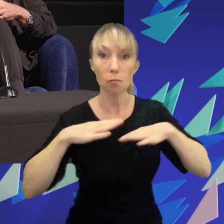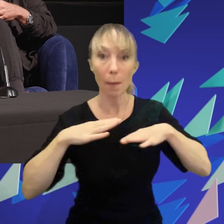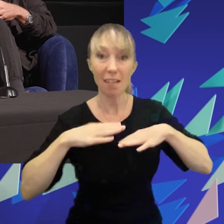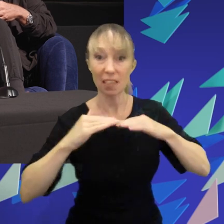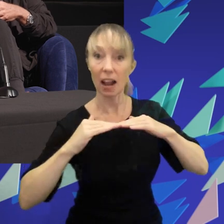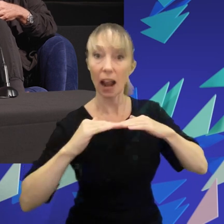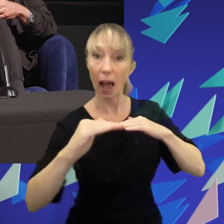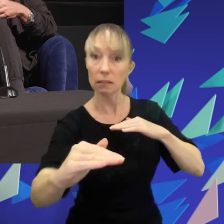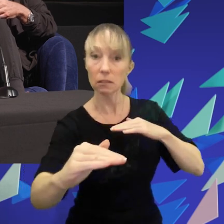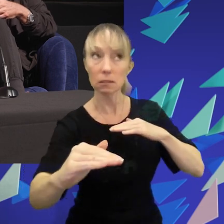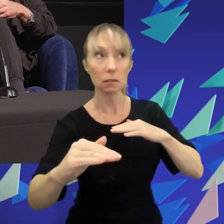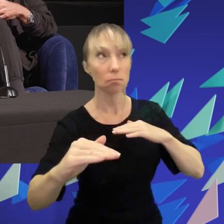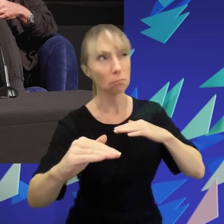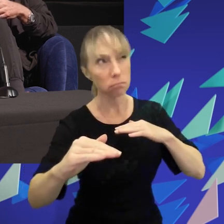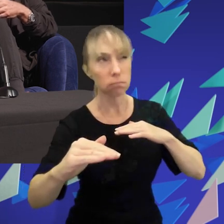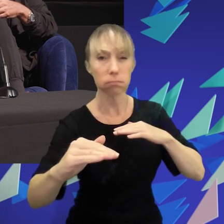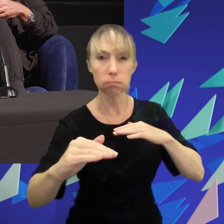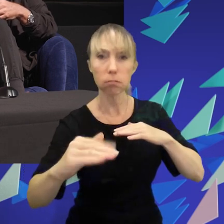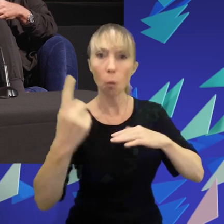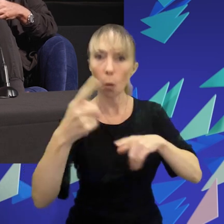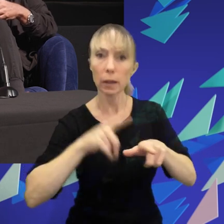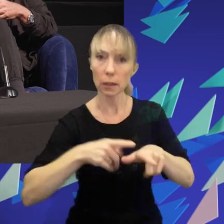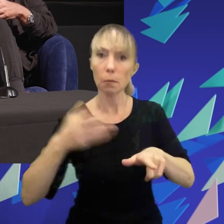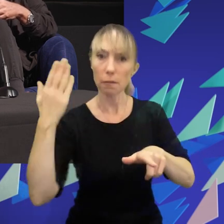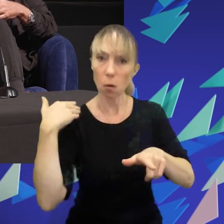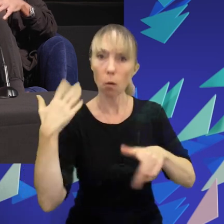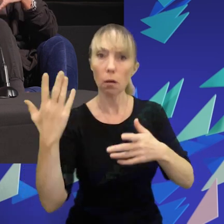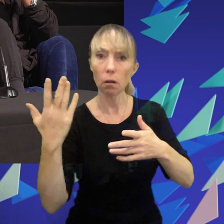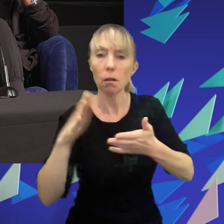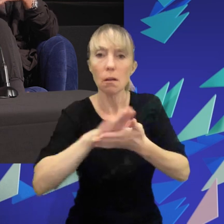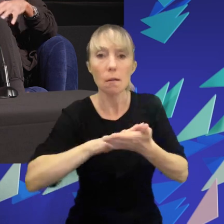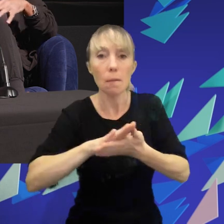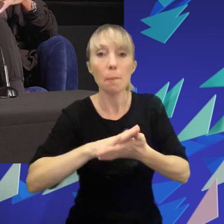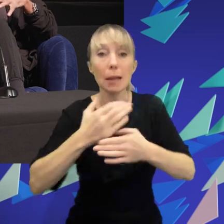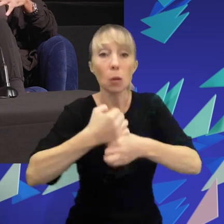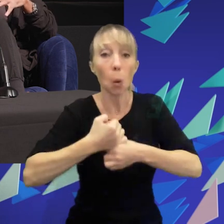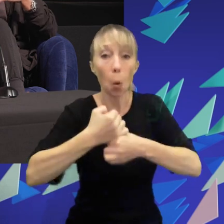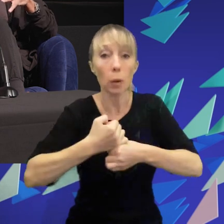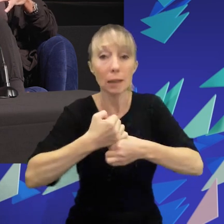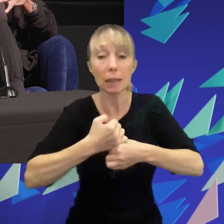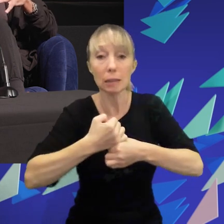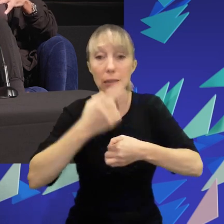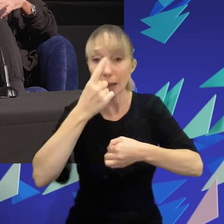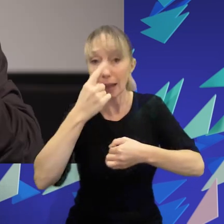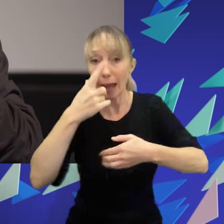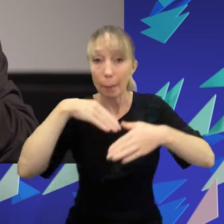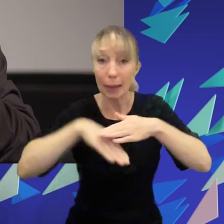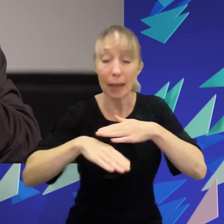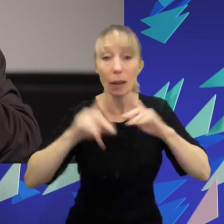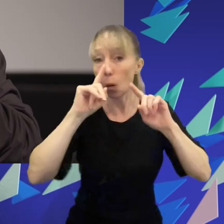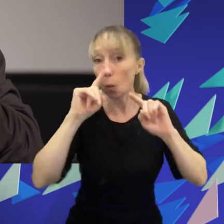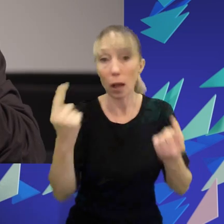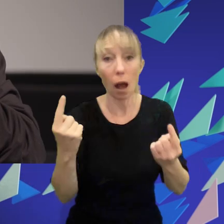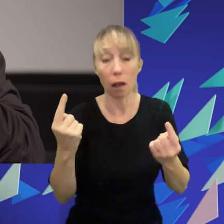that land 1 year before. In order for the horses to be in that, we could not